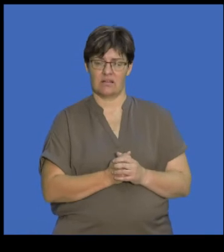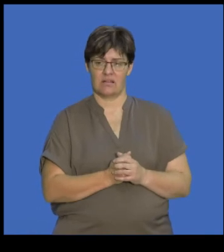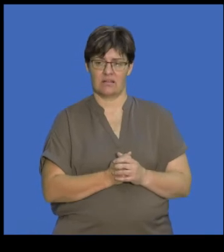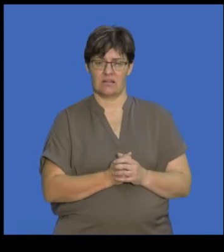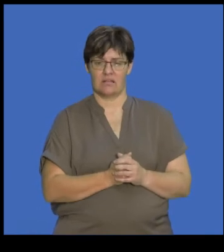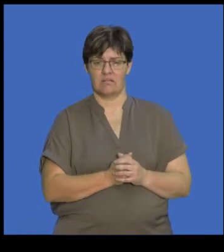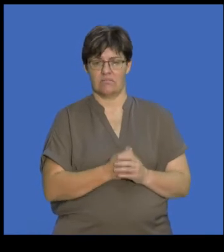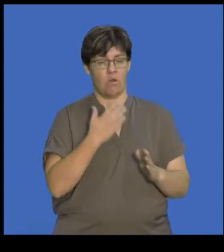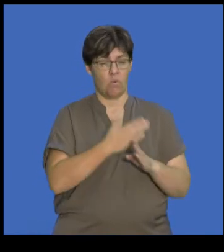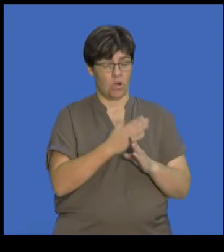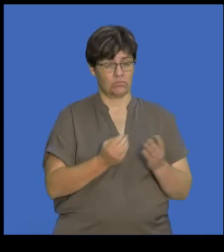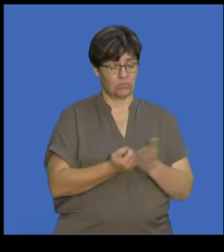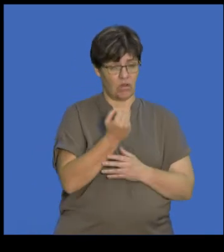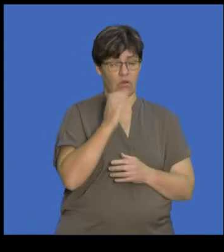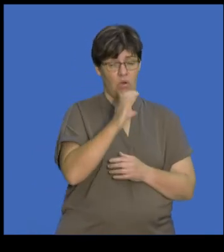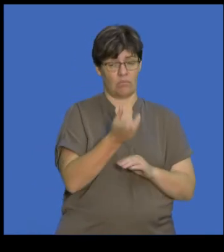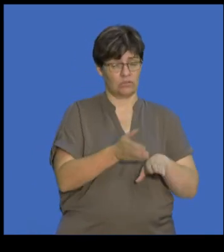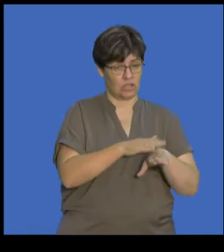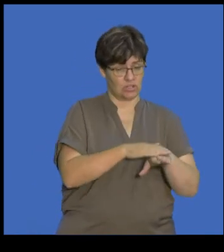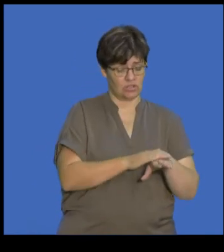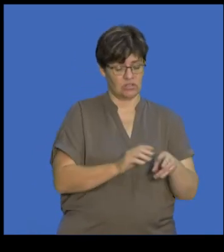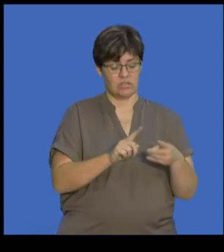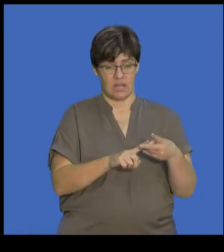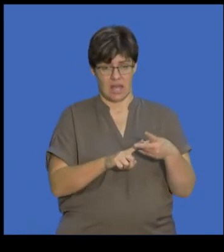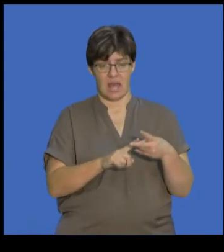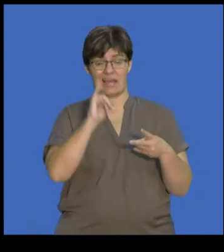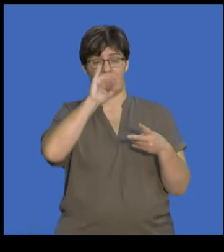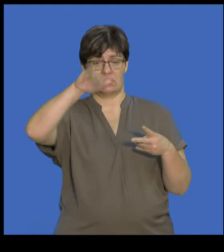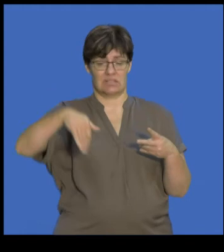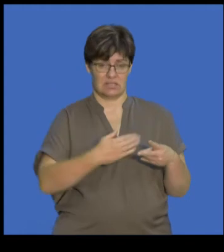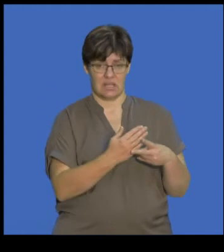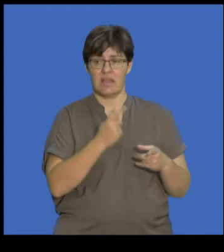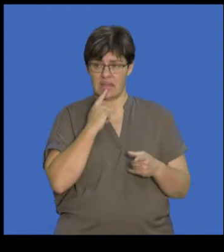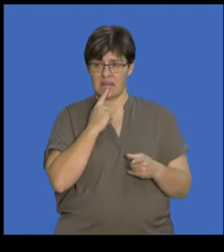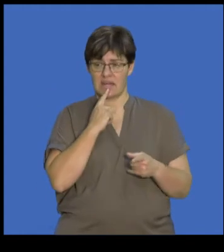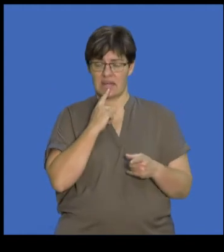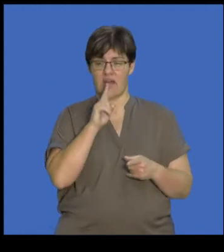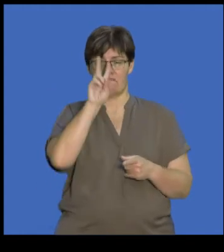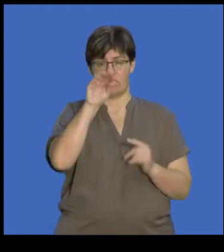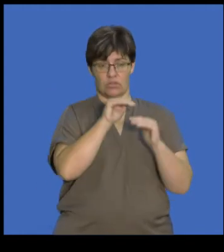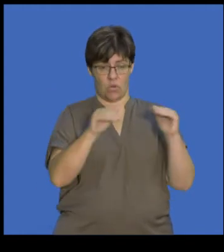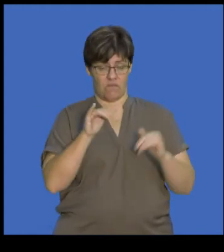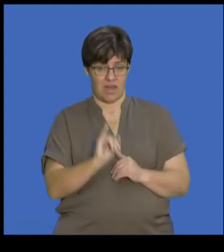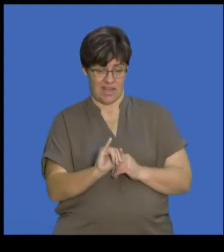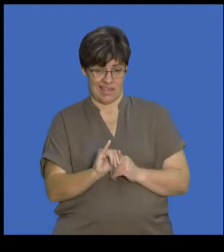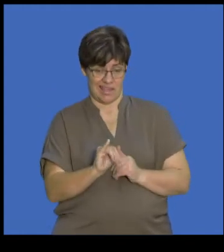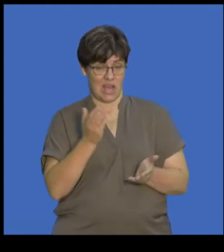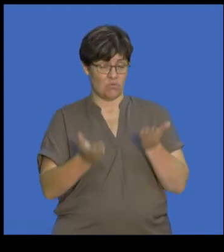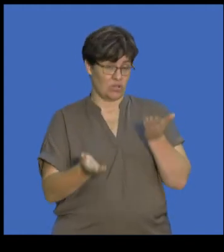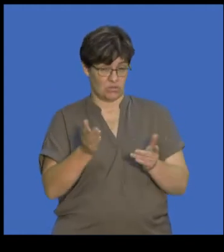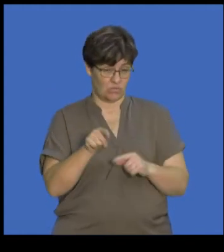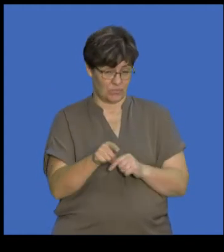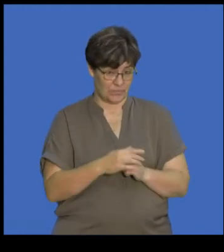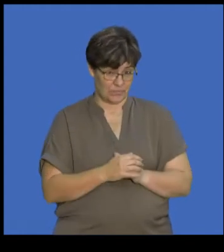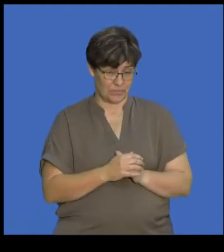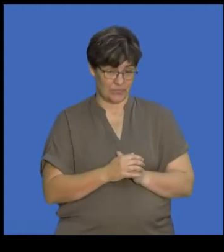work done per coulomb of charge versus the current, and then subsequently determine the ratio of voltage and current. Okay,